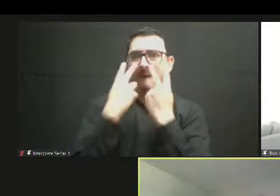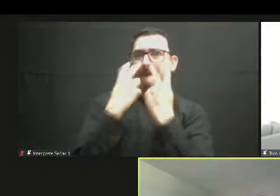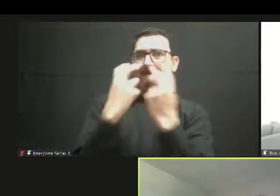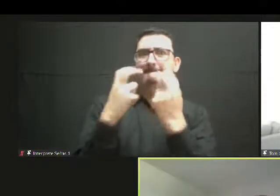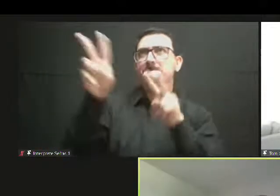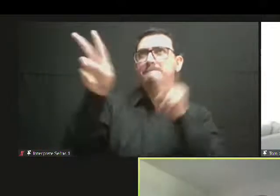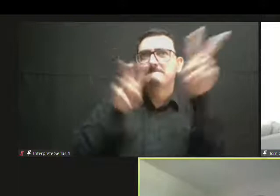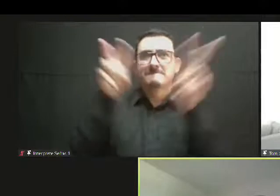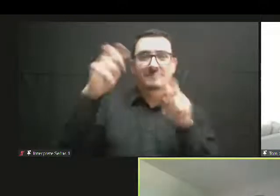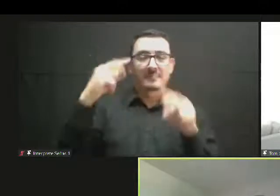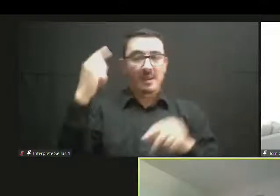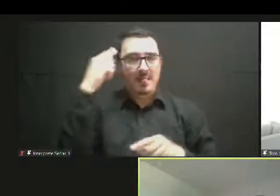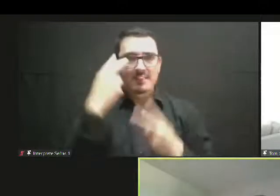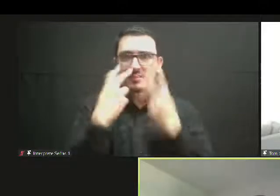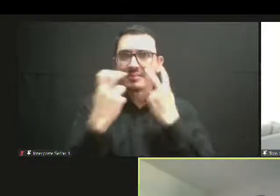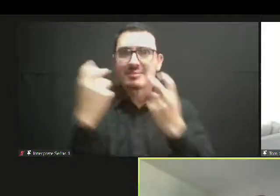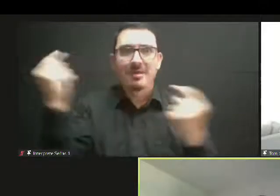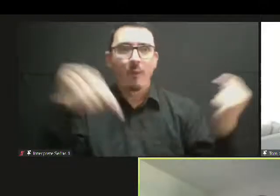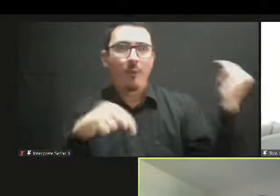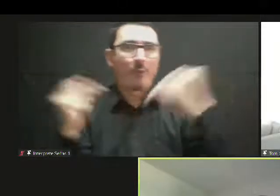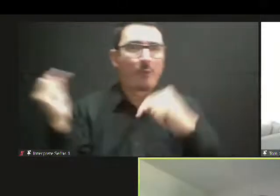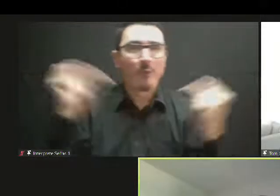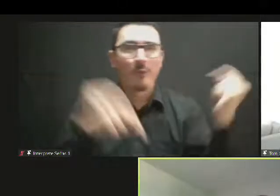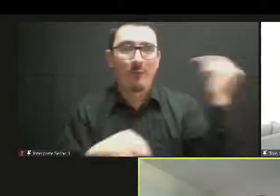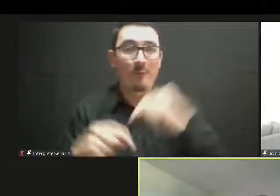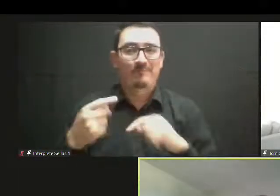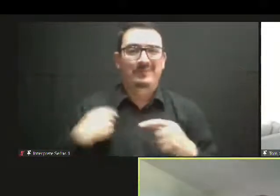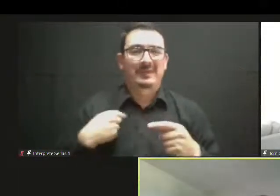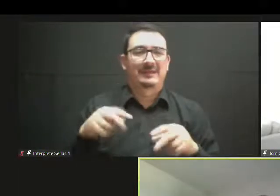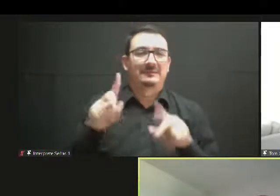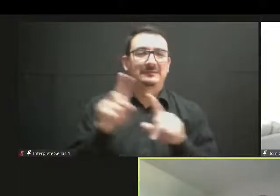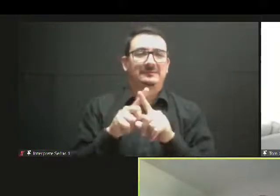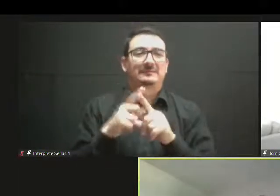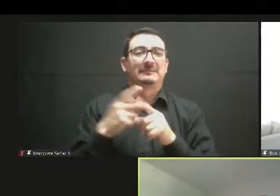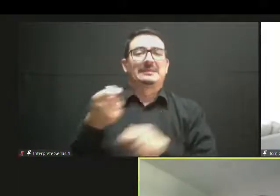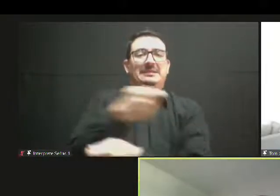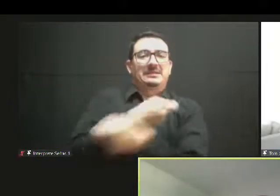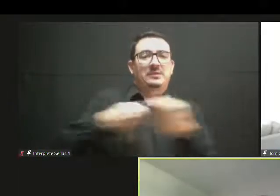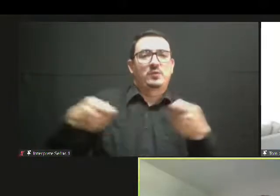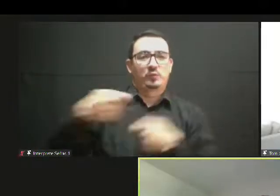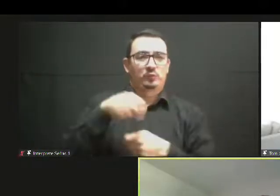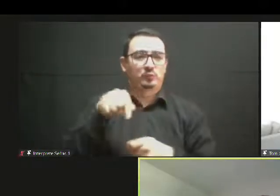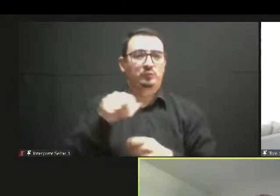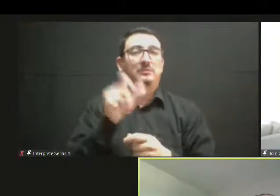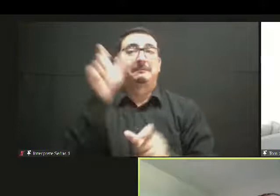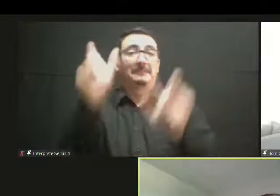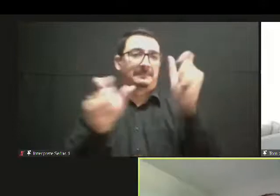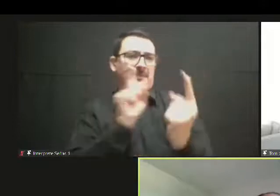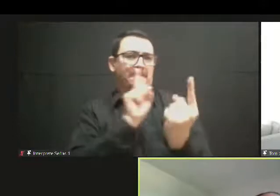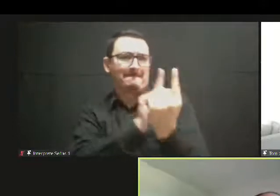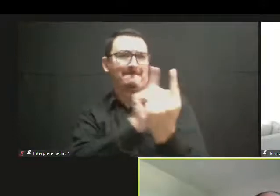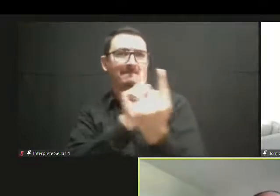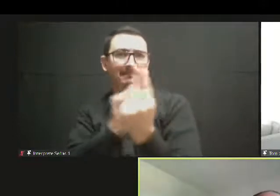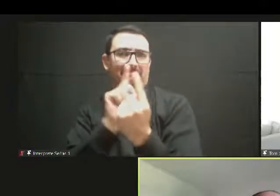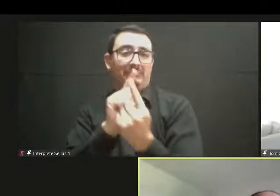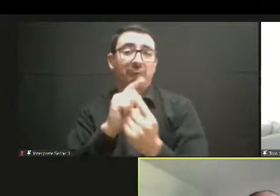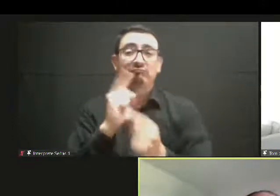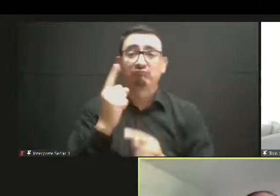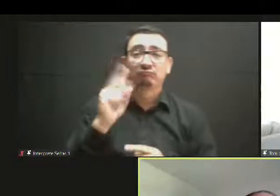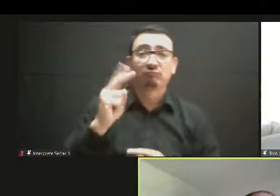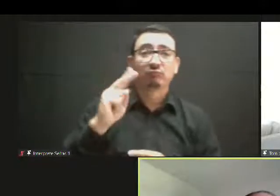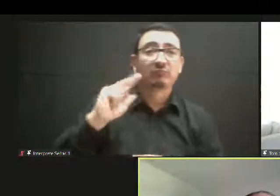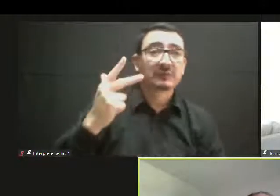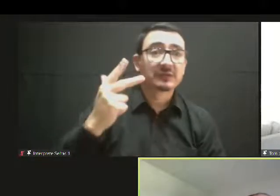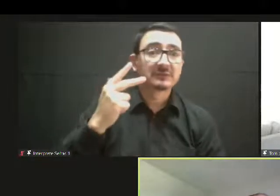fast. In over between 2 to 3 years, companies transform and start attracting more sophisticated, higher